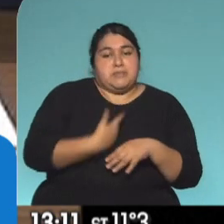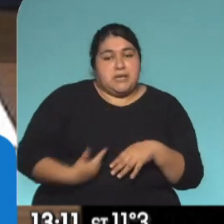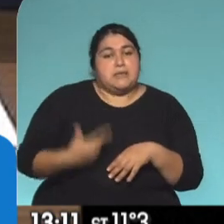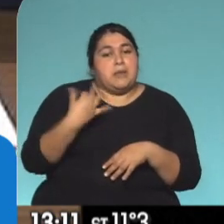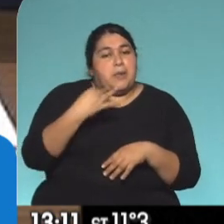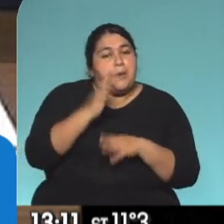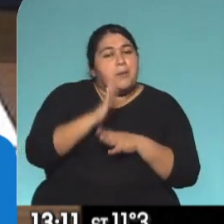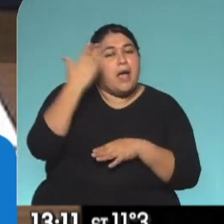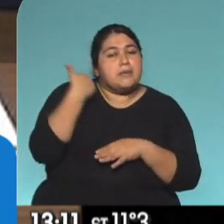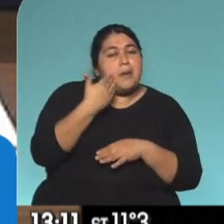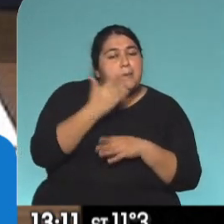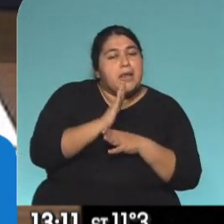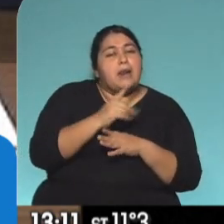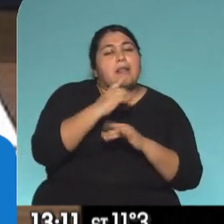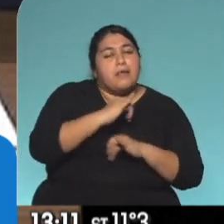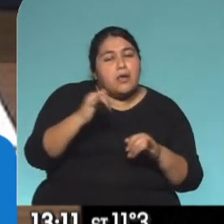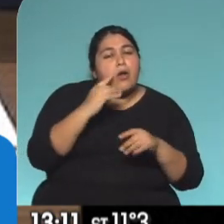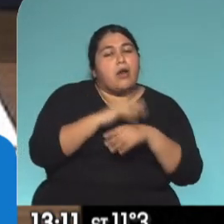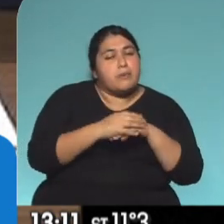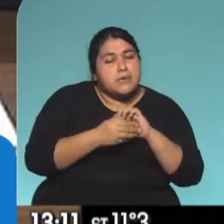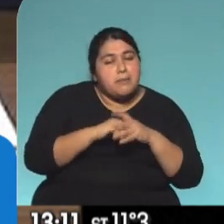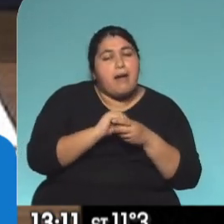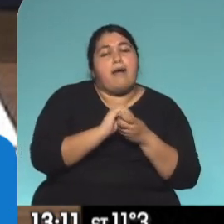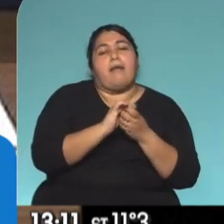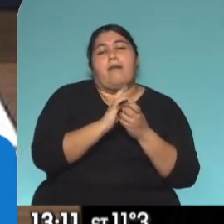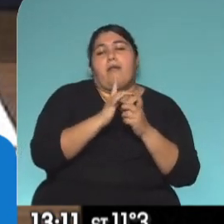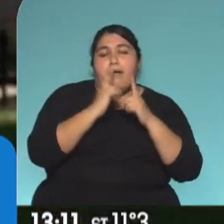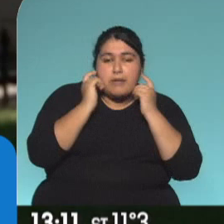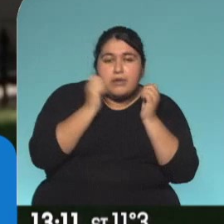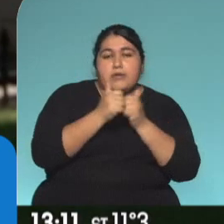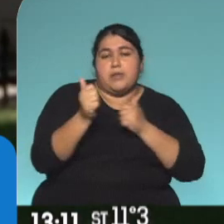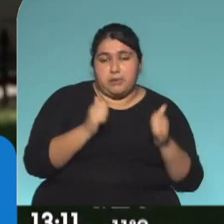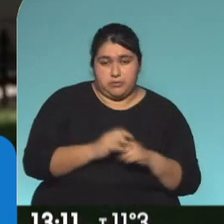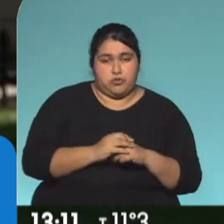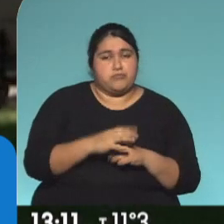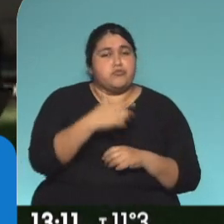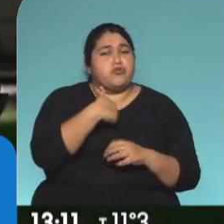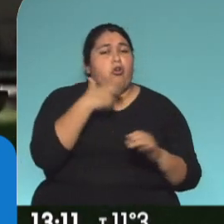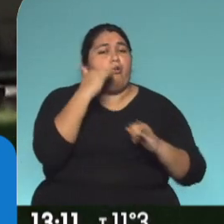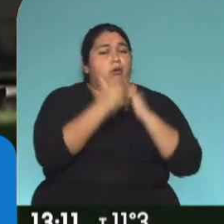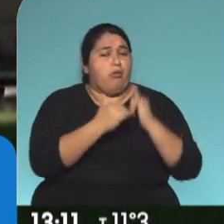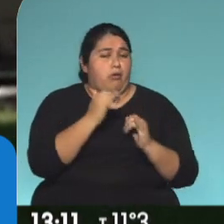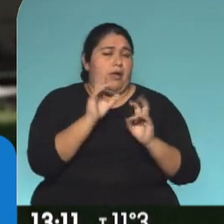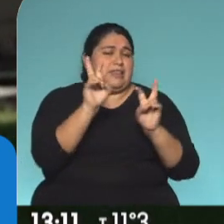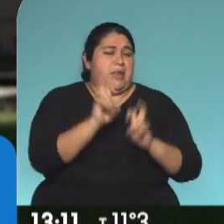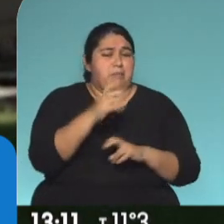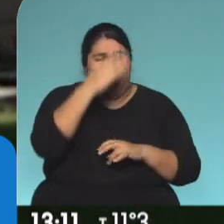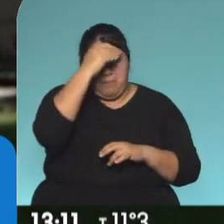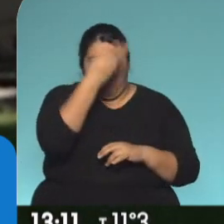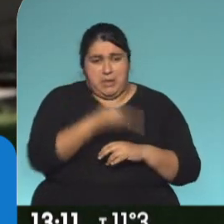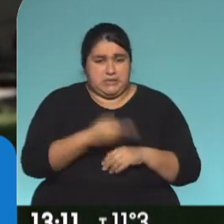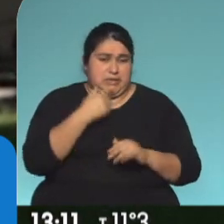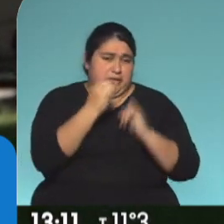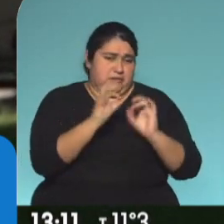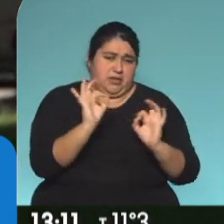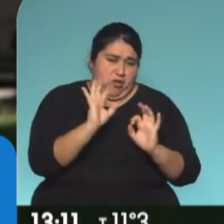wear face coverings, wash your hands, wear face coverings, practice social distancing. I'm not getting into the president's symptoms exactly. He's had